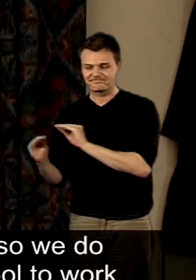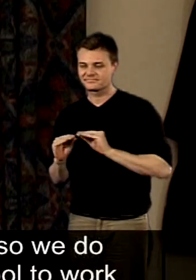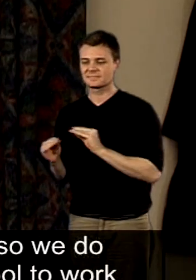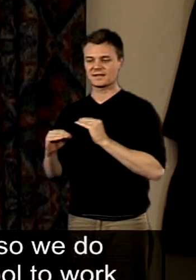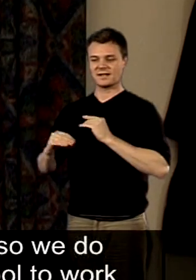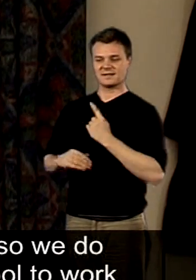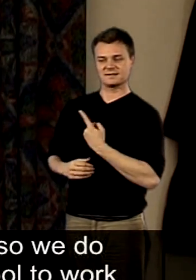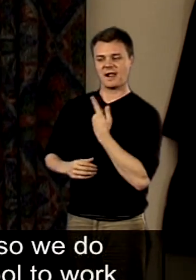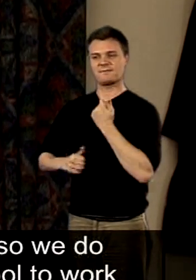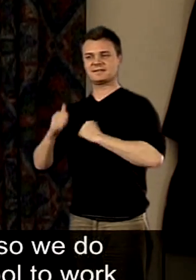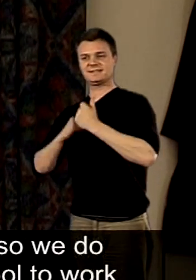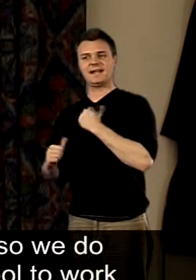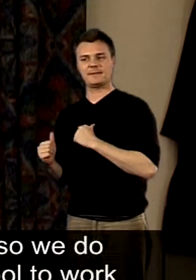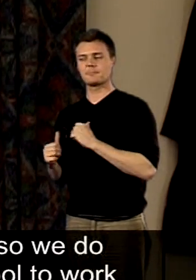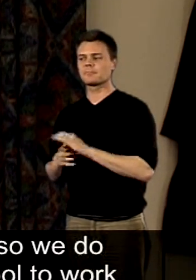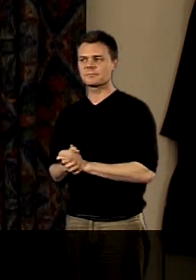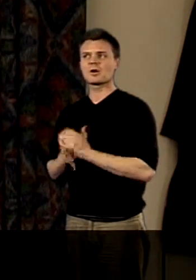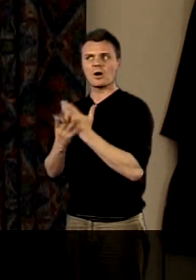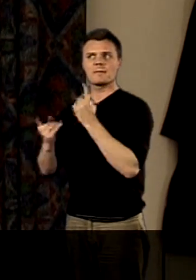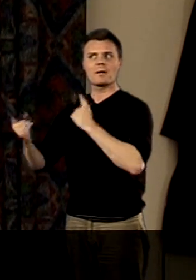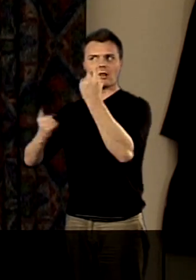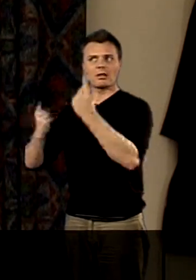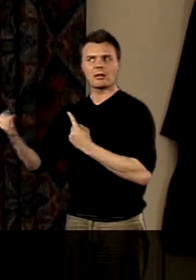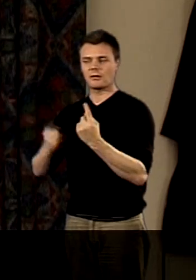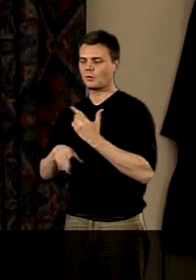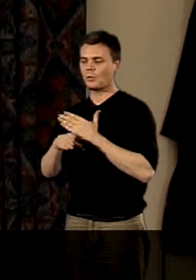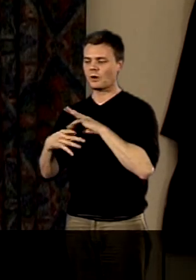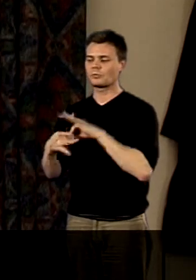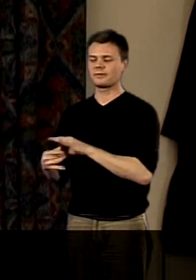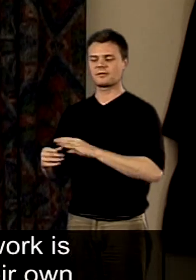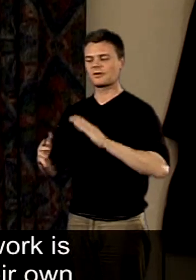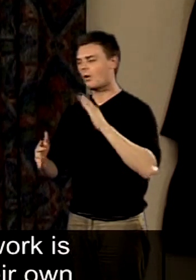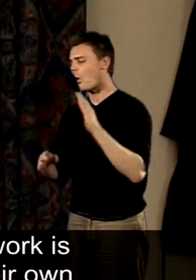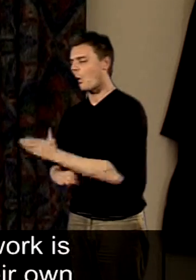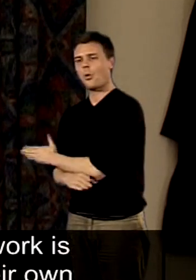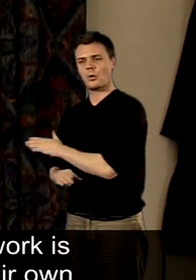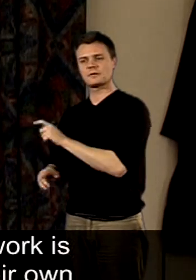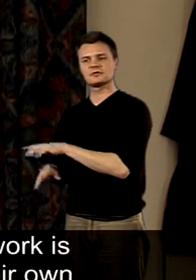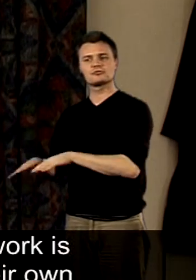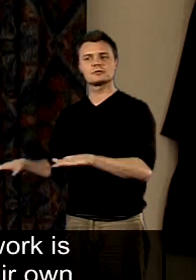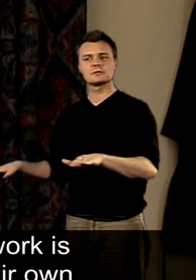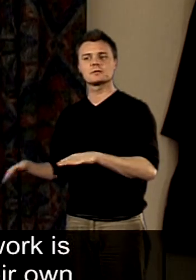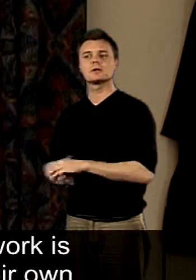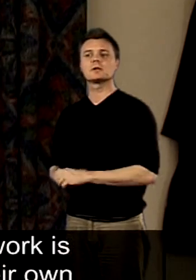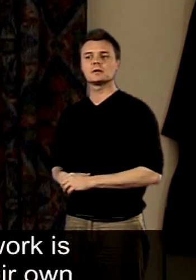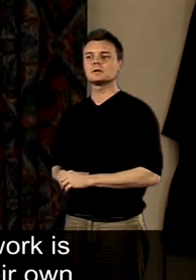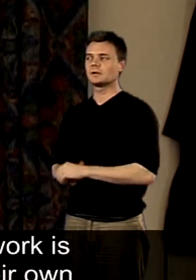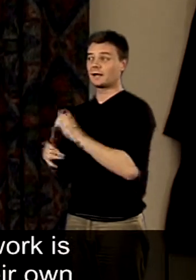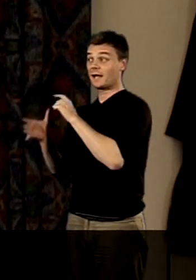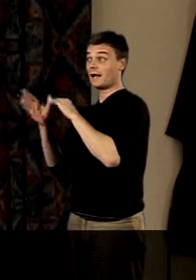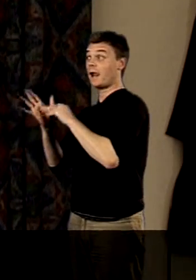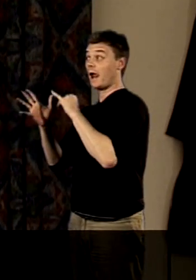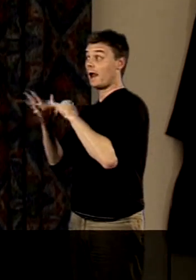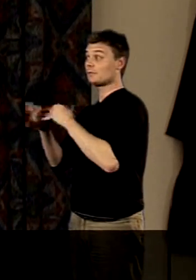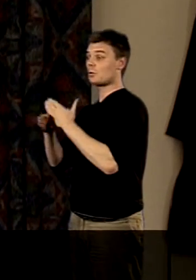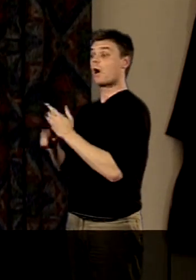So we do bring quite a lot of people into school to work with all our children. And that's extended, isn't it? The CAMHS work is extended to the staff as well